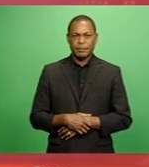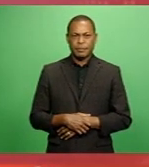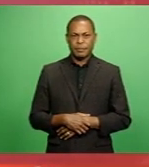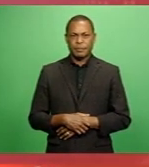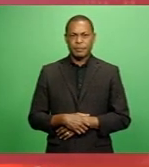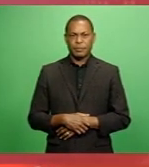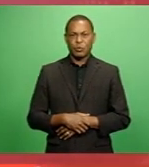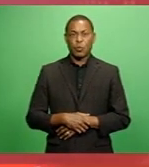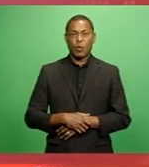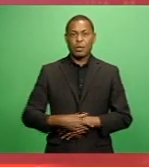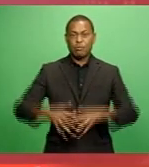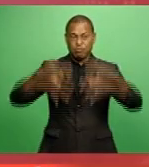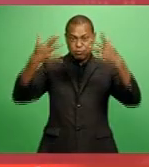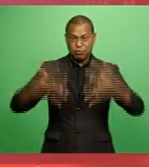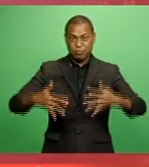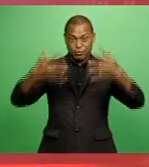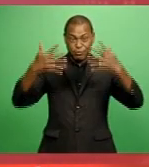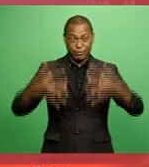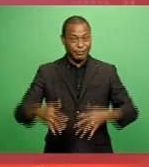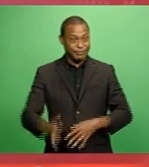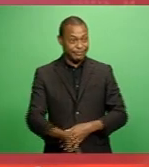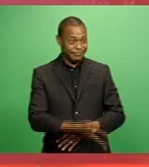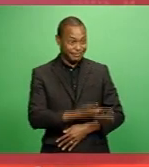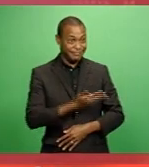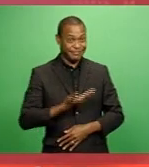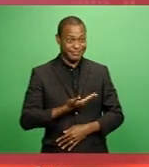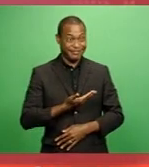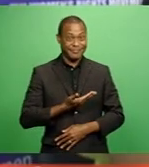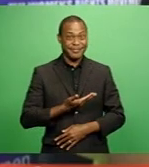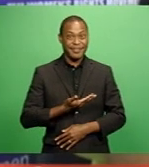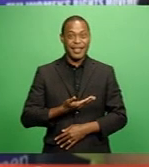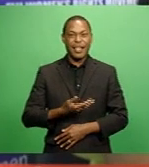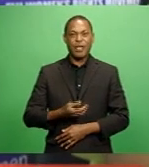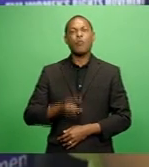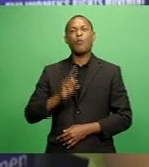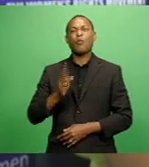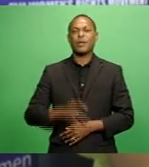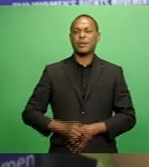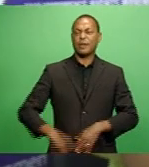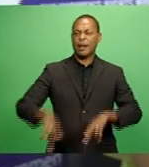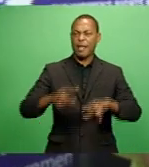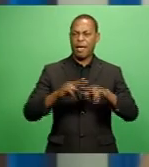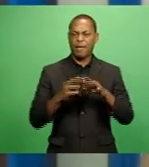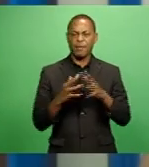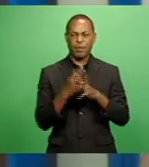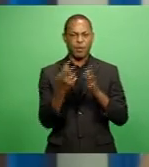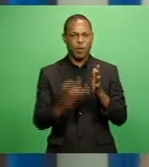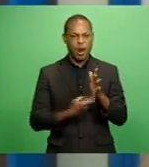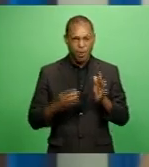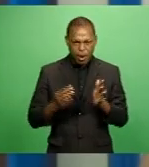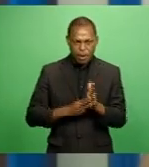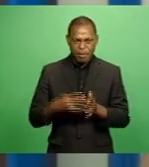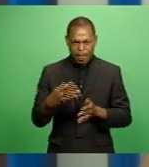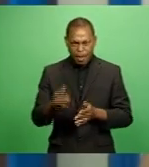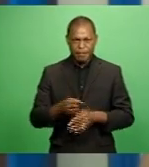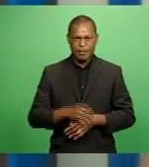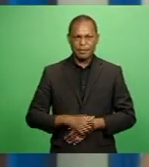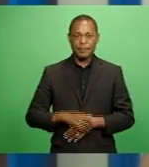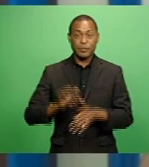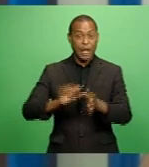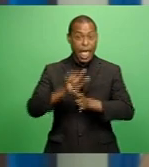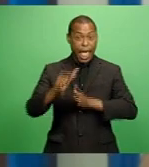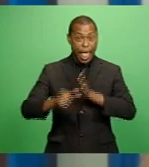Disturbing figures have emerged following an analysis carried out by the Fiji women's rights movement. The average age of the